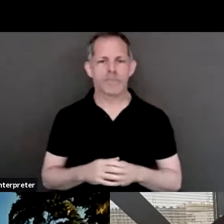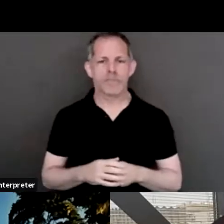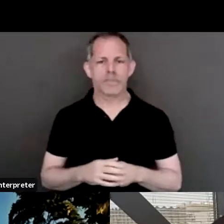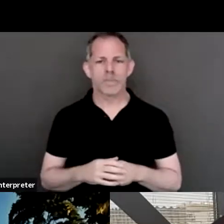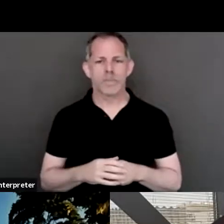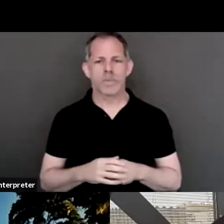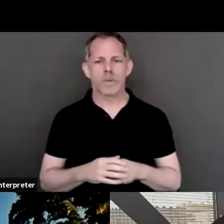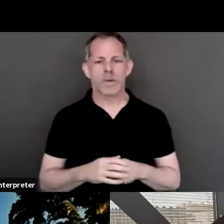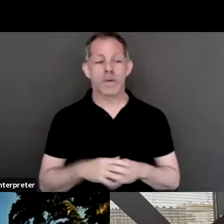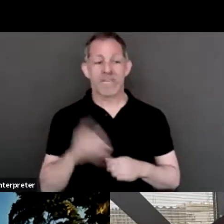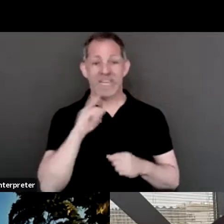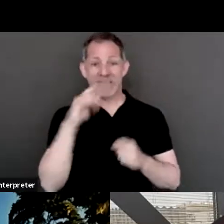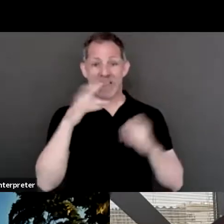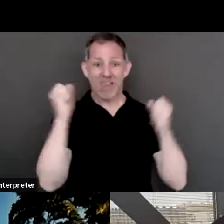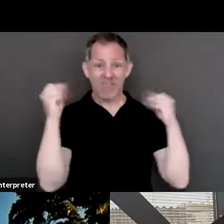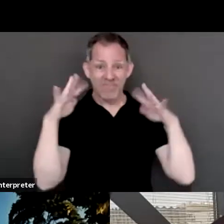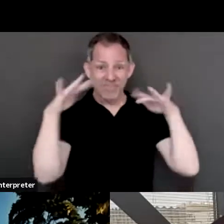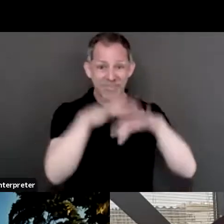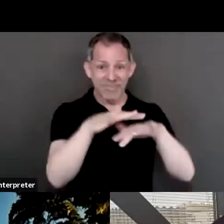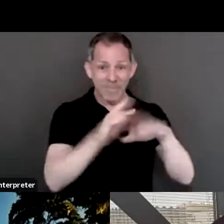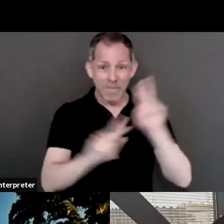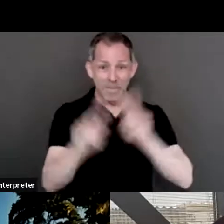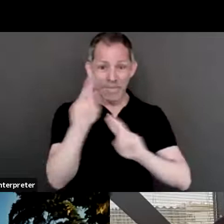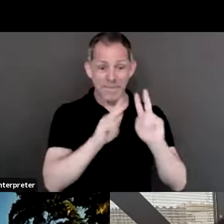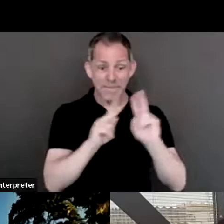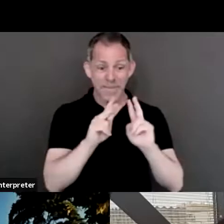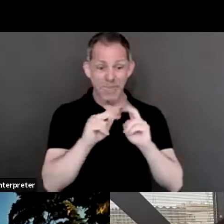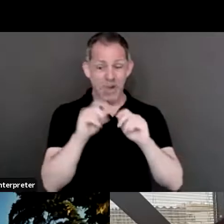get out of there. Yeah.